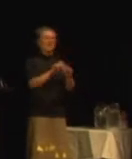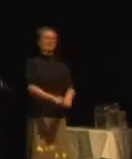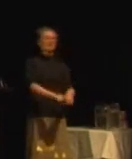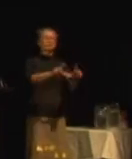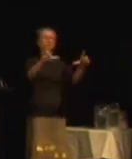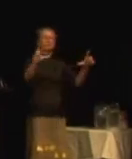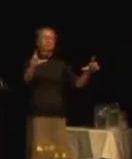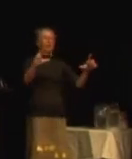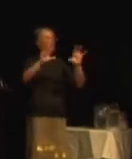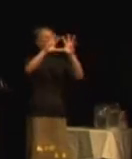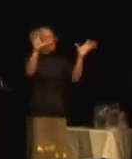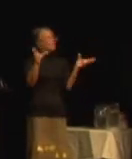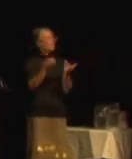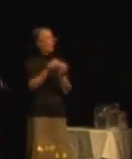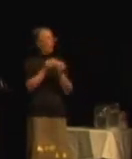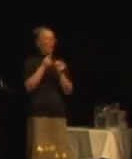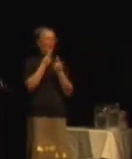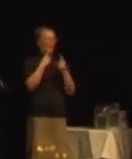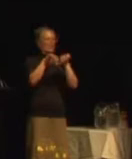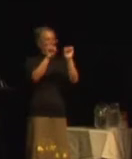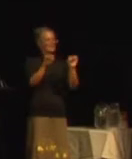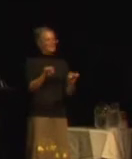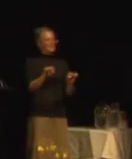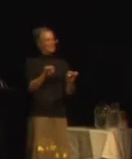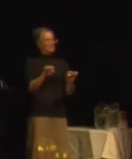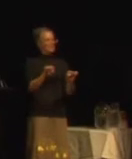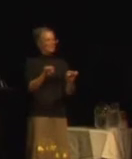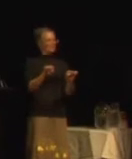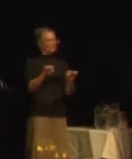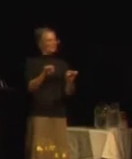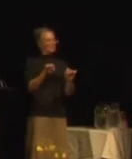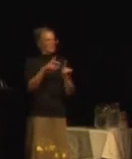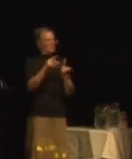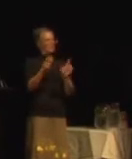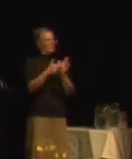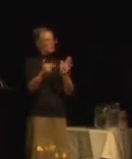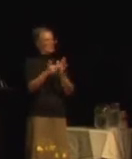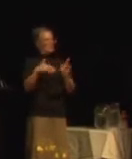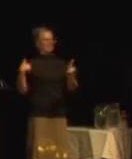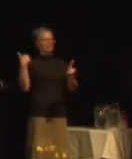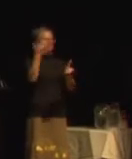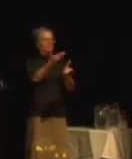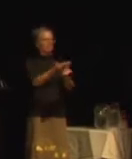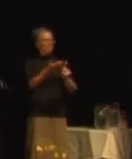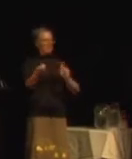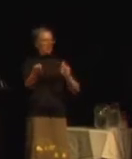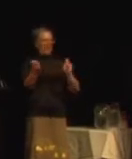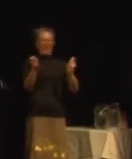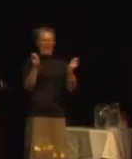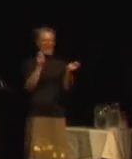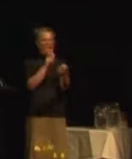information system that DigitalNZ exists within. Because I think we have seen change in the last decade in the way information